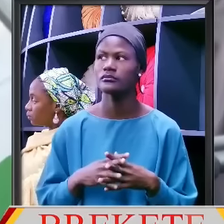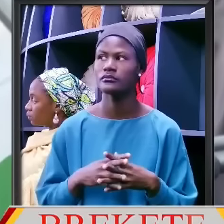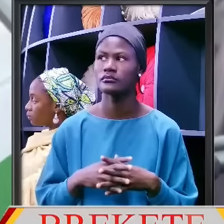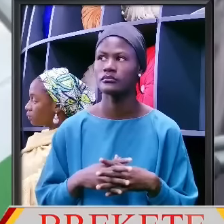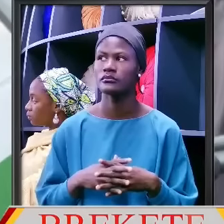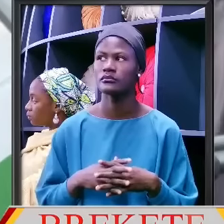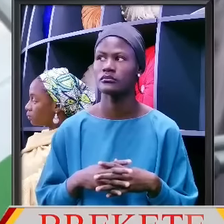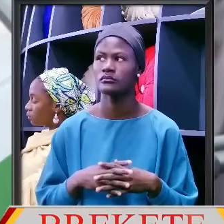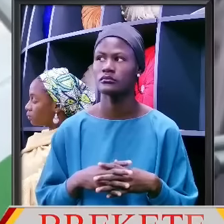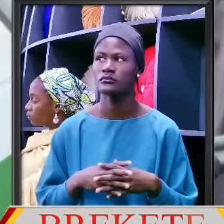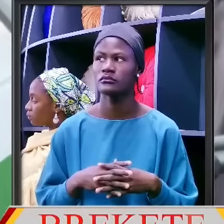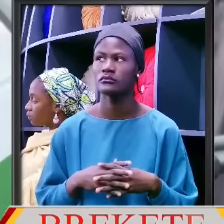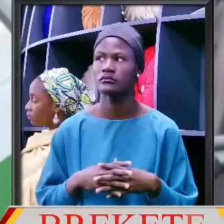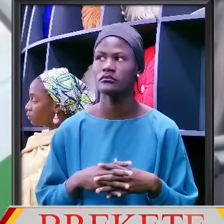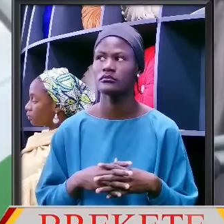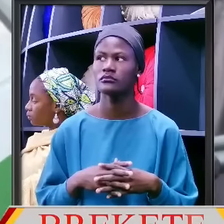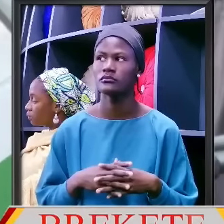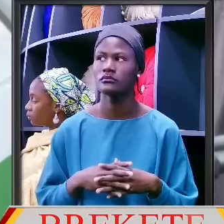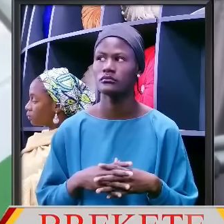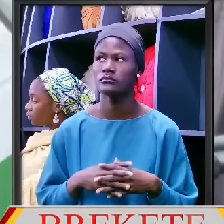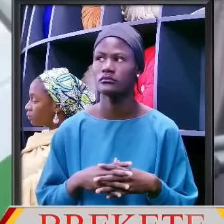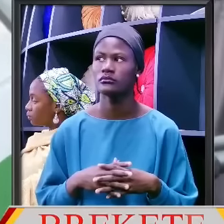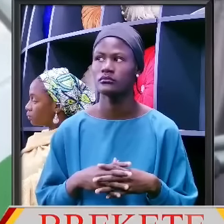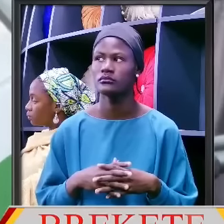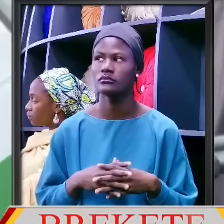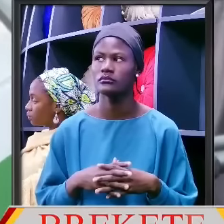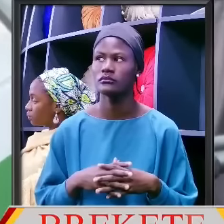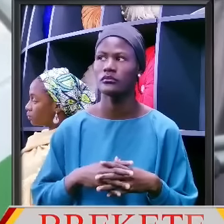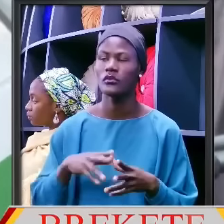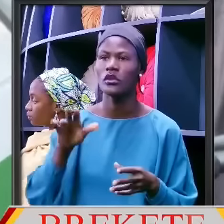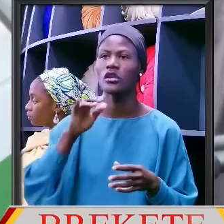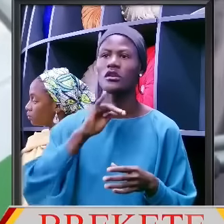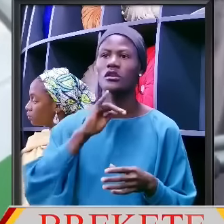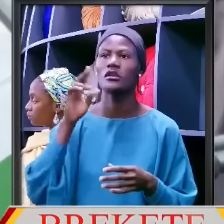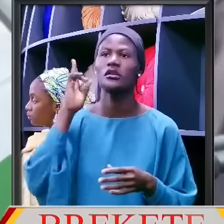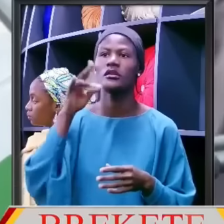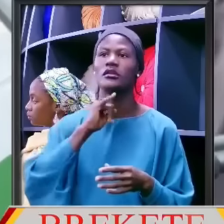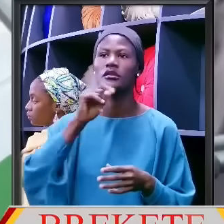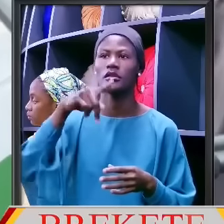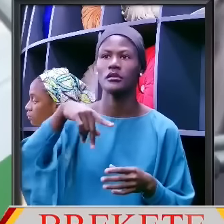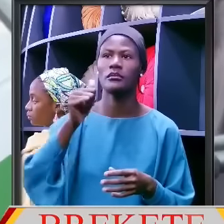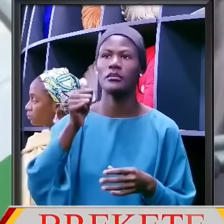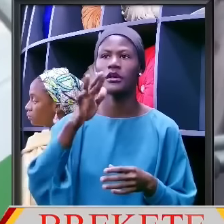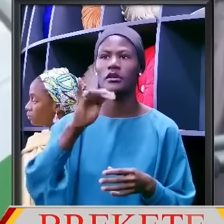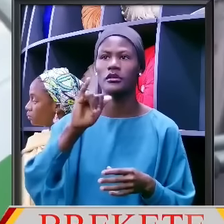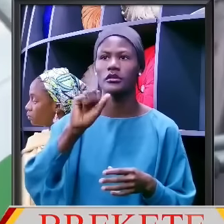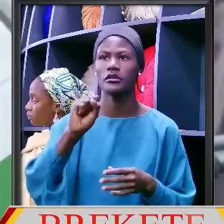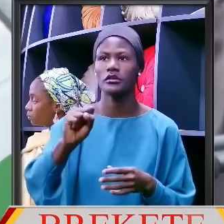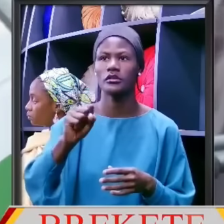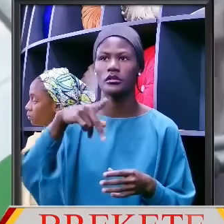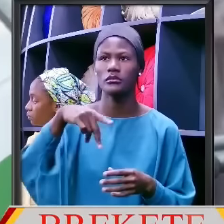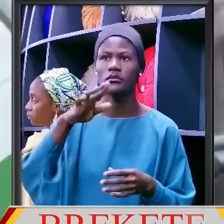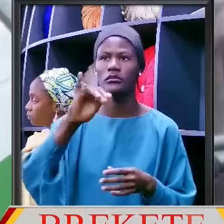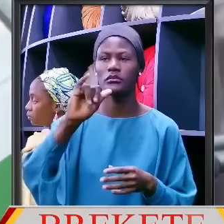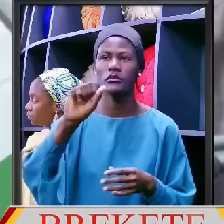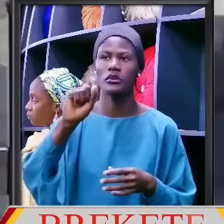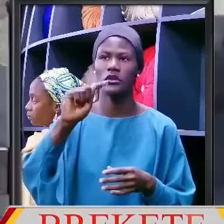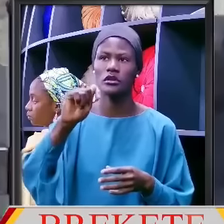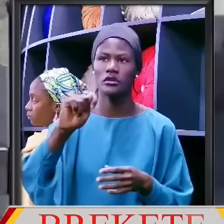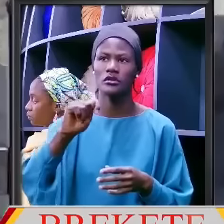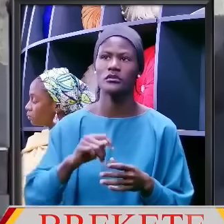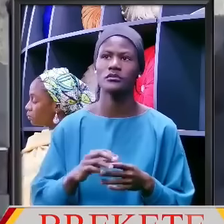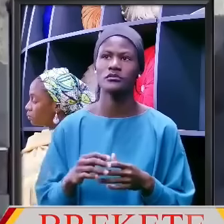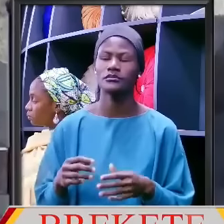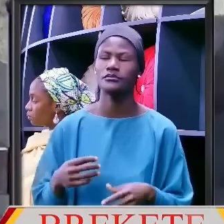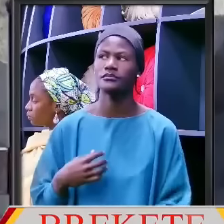Church? Parish. The parish. He's the parish priest. Nine be the parish priest. Exactly. So you come.